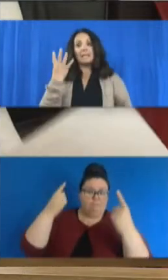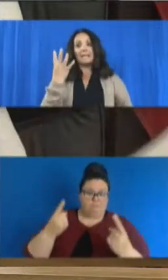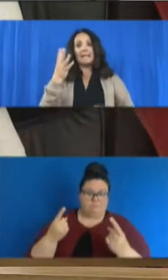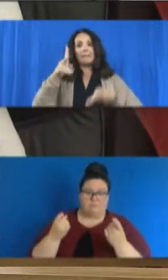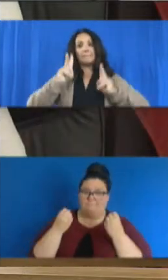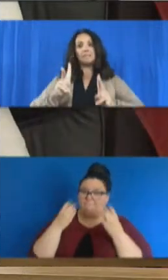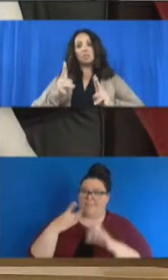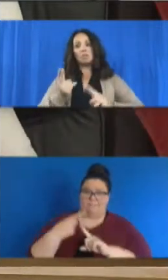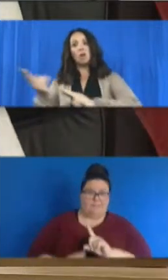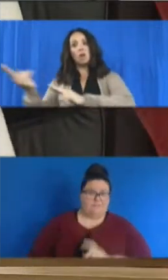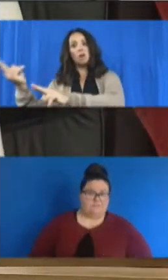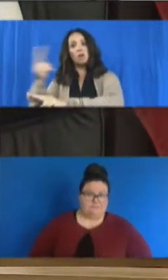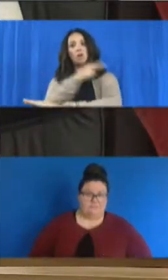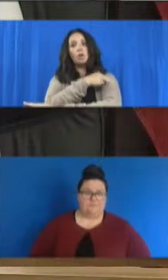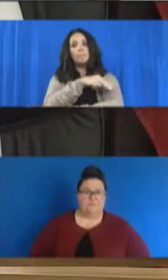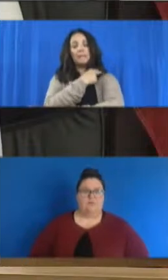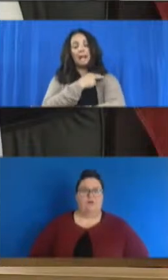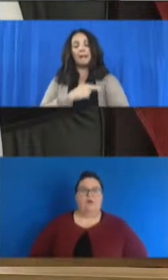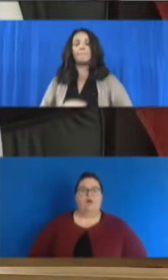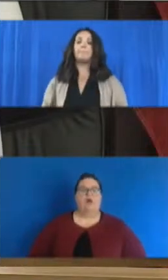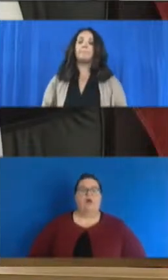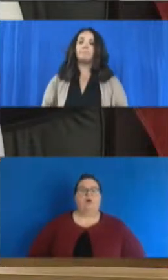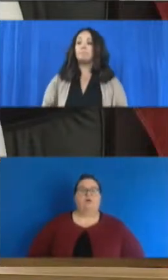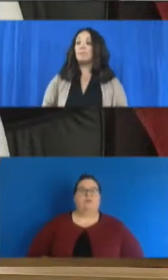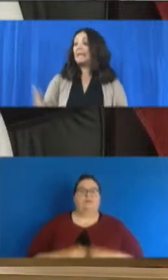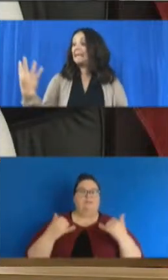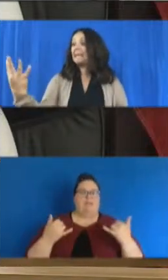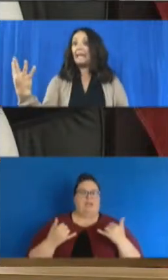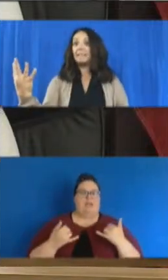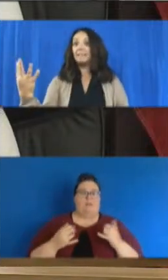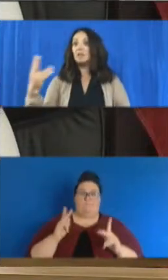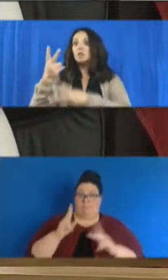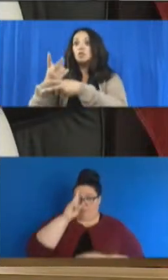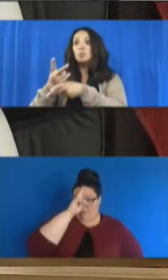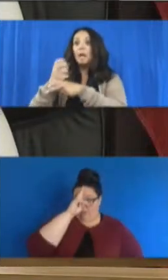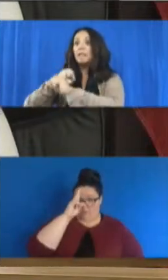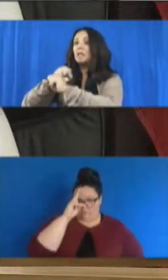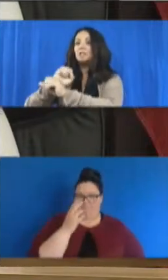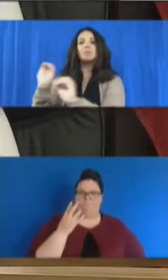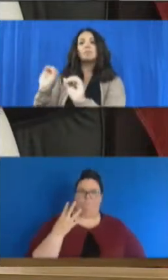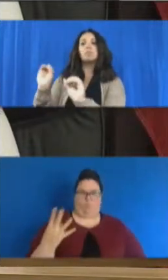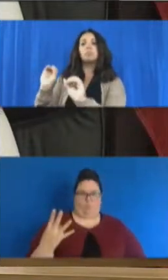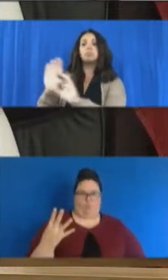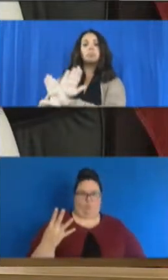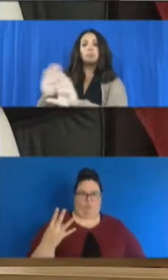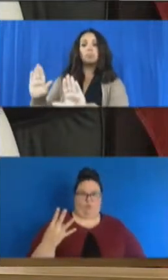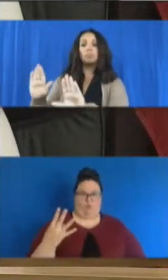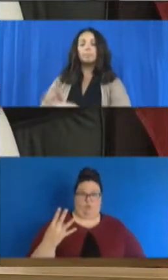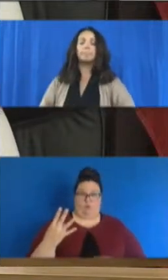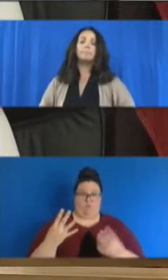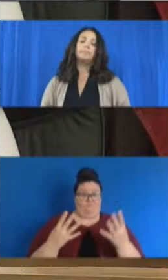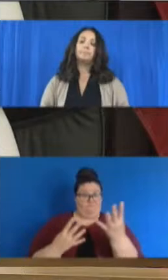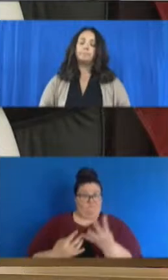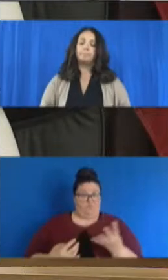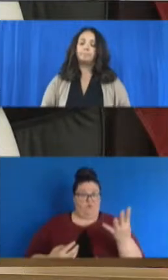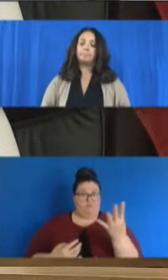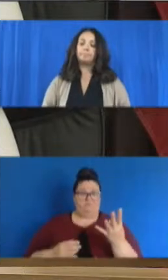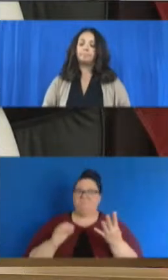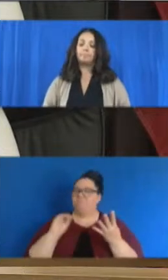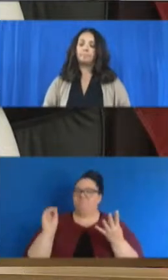répercussions de cette pandémie. Je vous demande de les garder dans vos pensées et vos prières